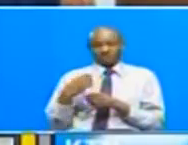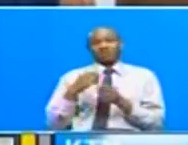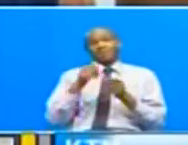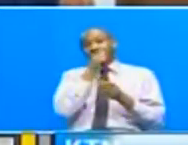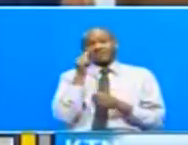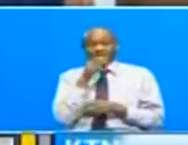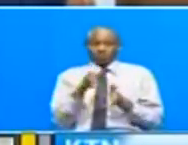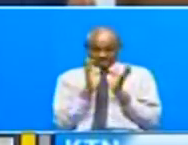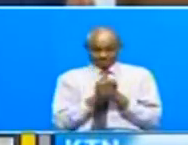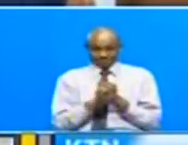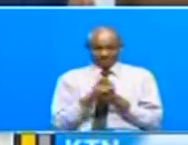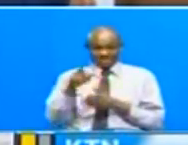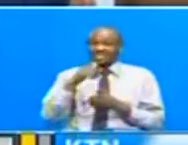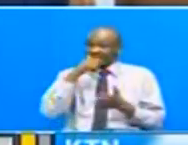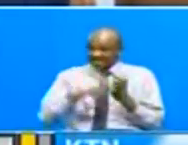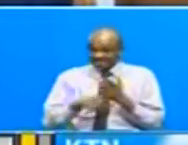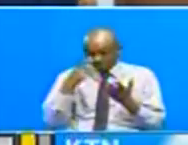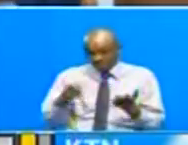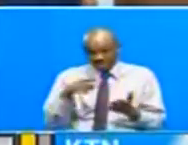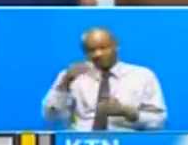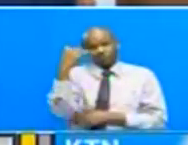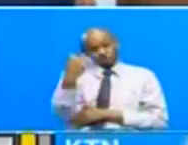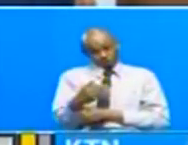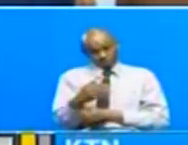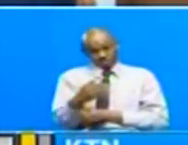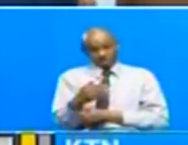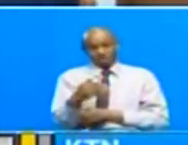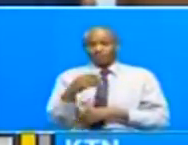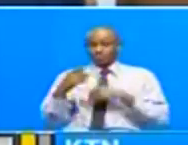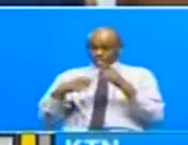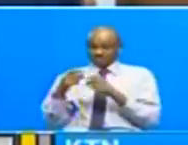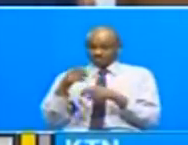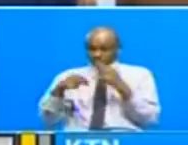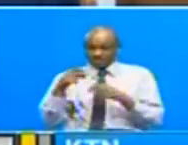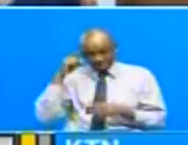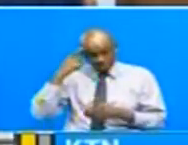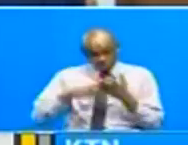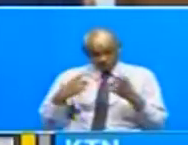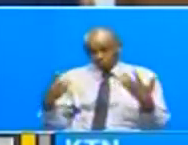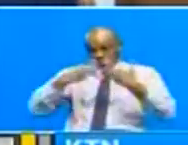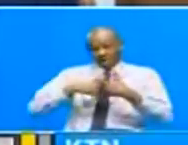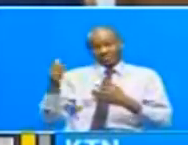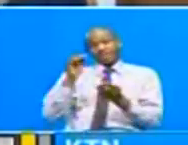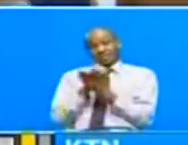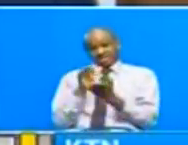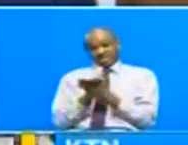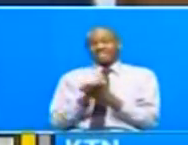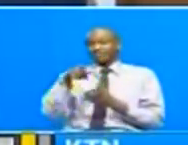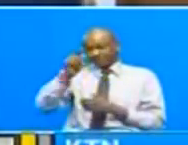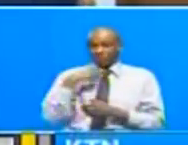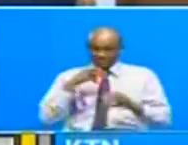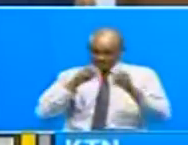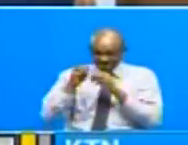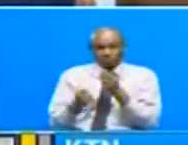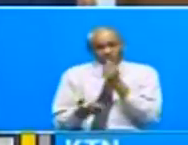privatization. The letter basically was telling us that they have stopped the privatization process and that they are thinking about merging with other banks, and they want management